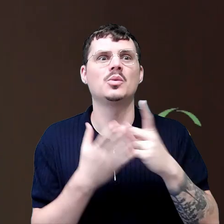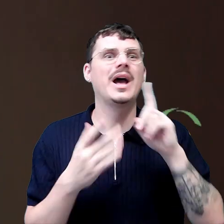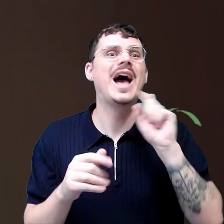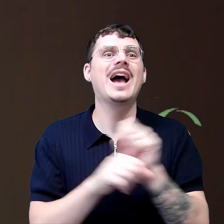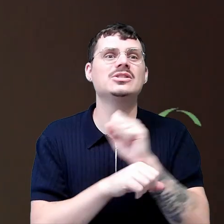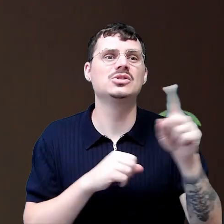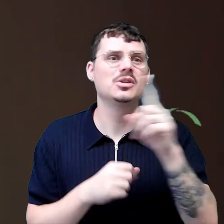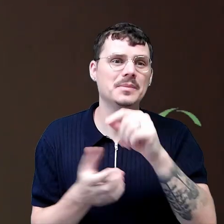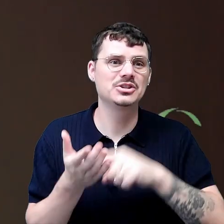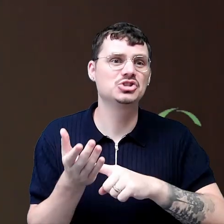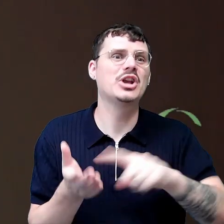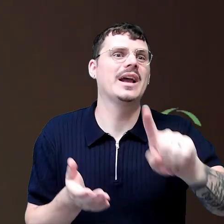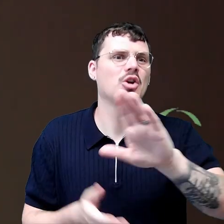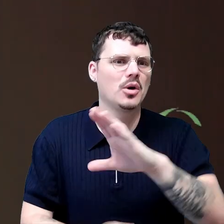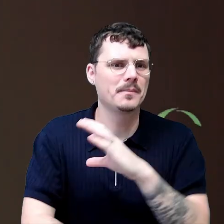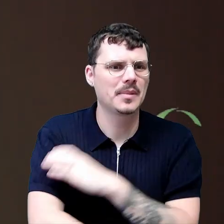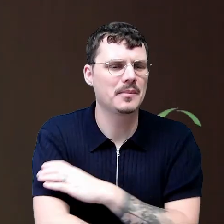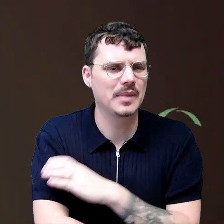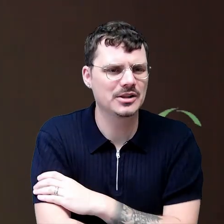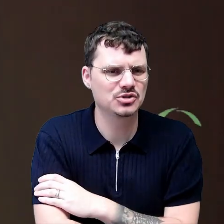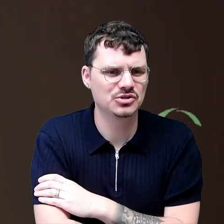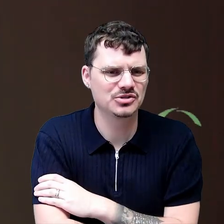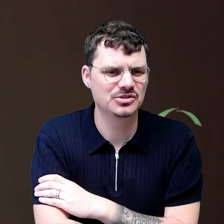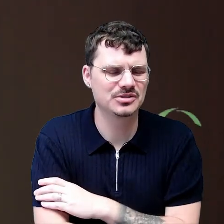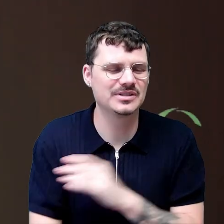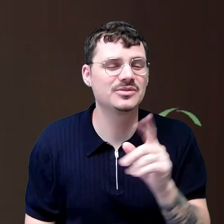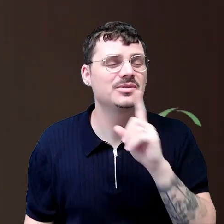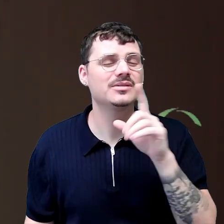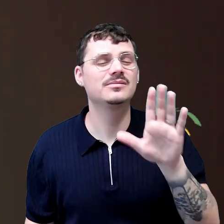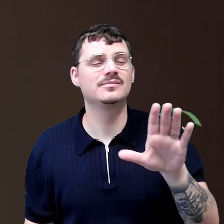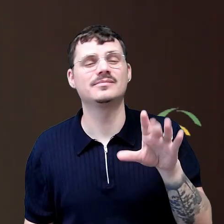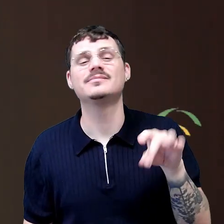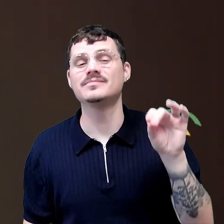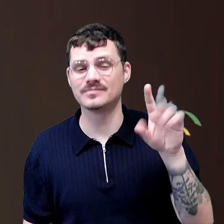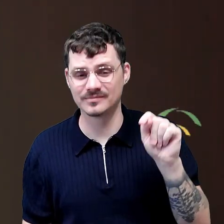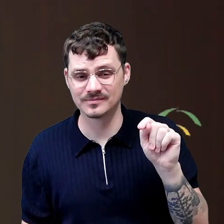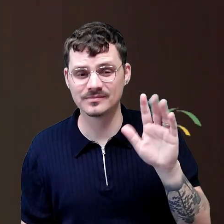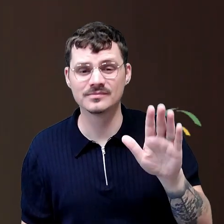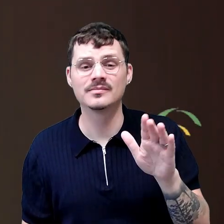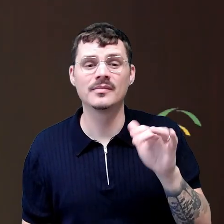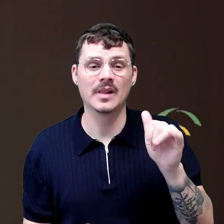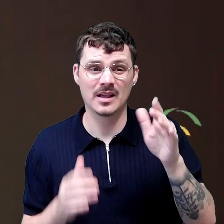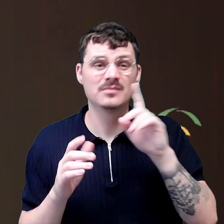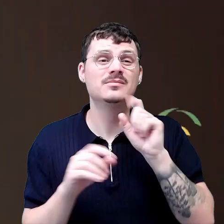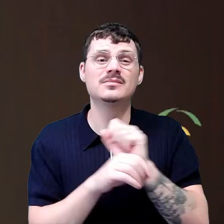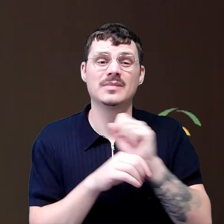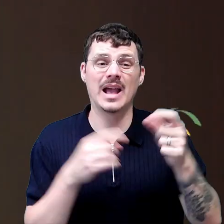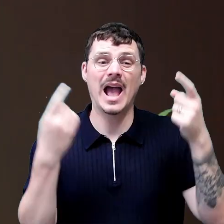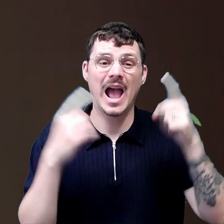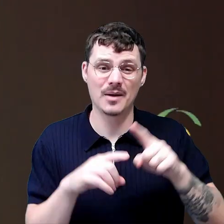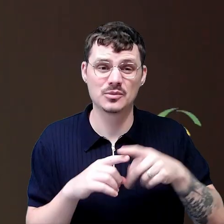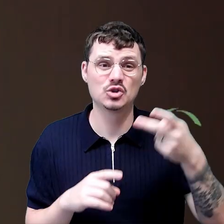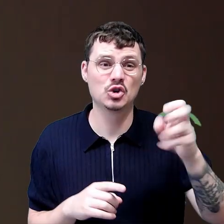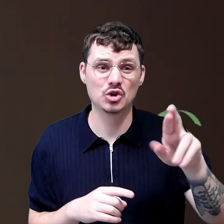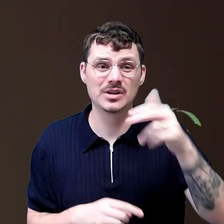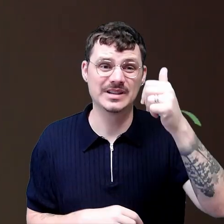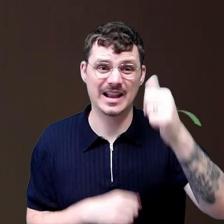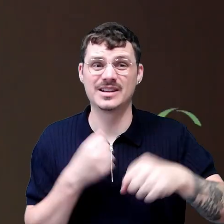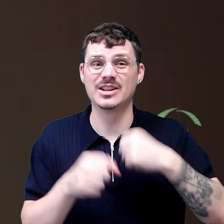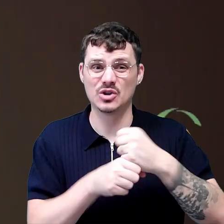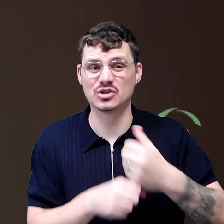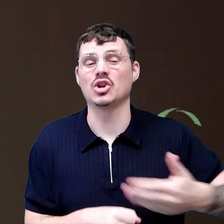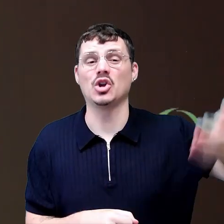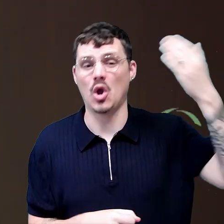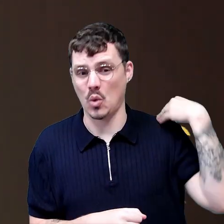blood pressure, right? It turned out that this had in fact happened to her 10 years before I knew